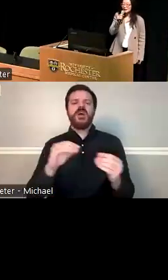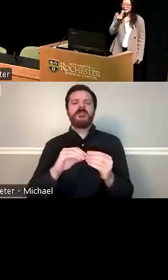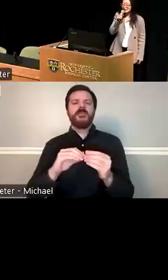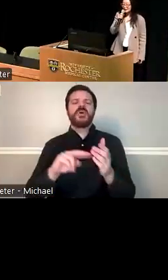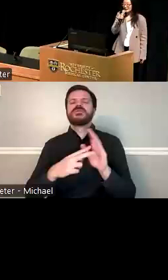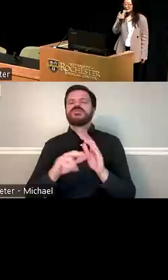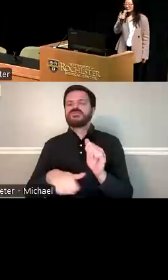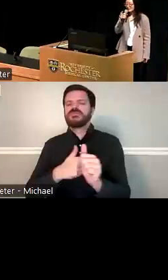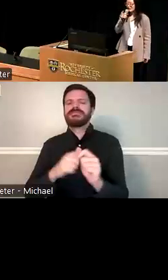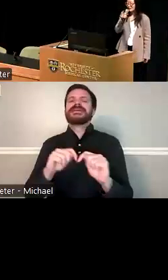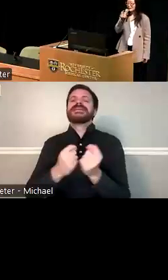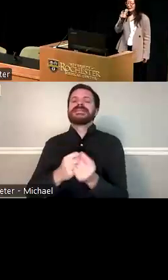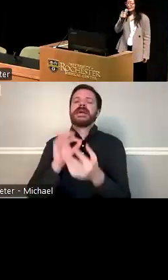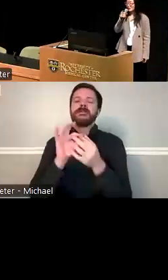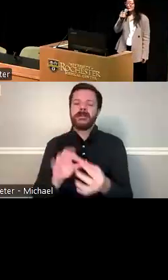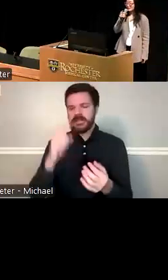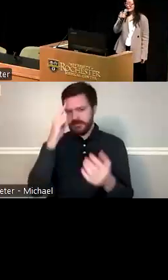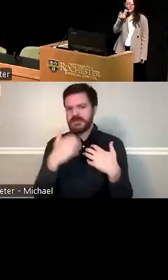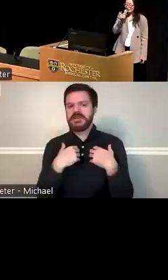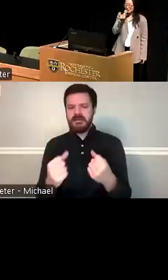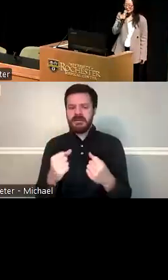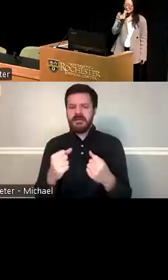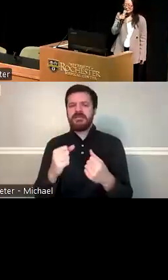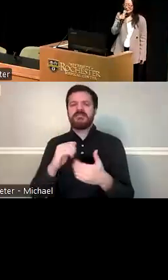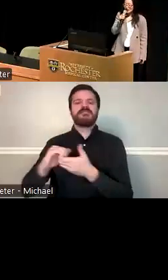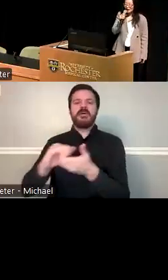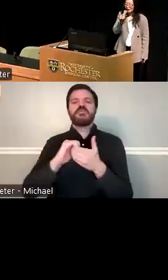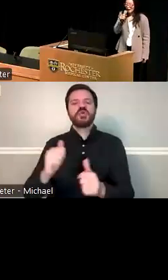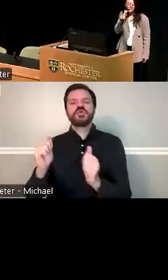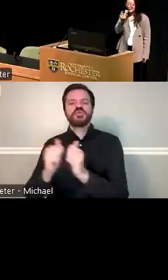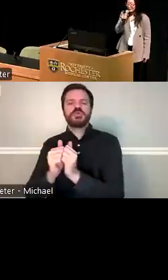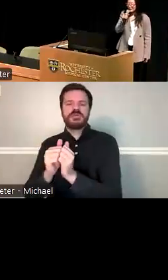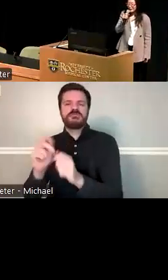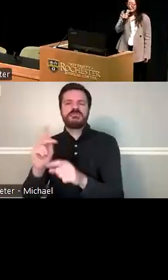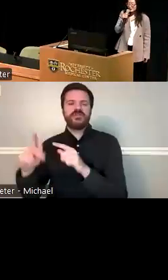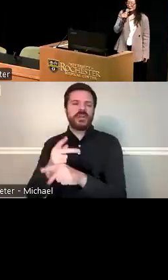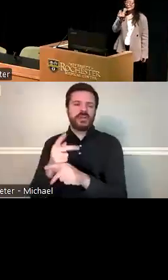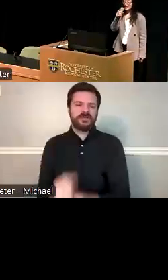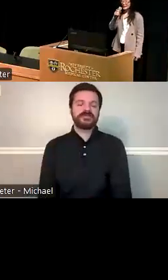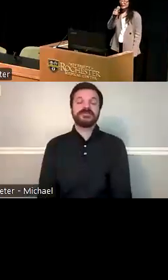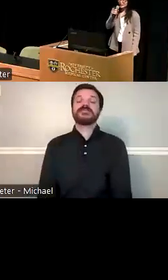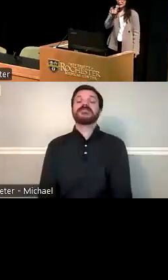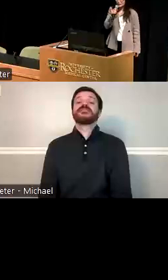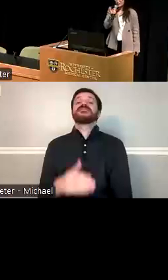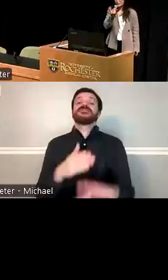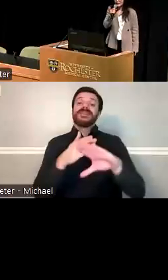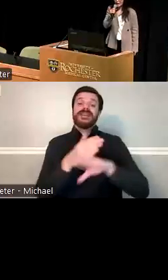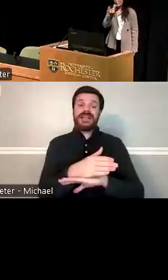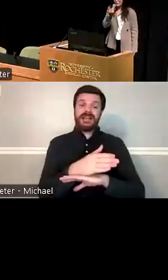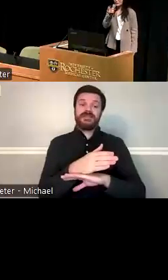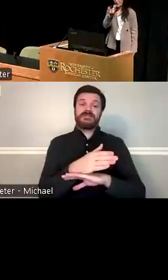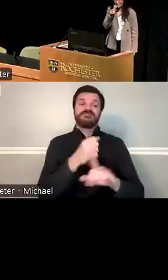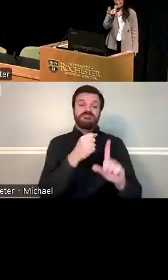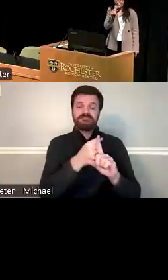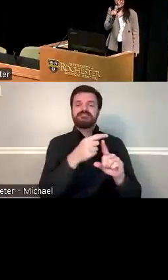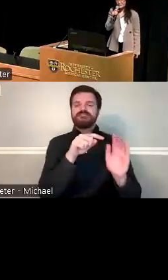intentional team-based mental health and chaplaincy collaboration. At the aftermath of suicide, they did